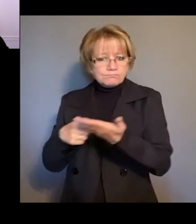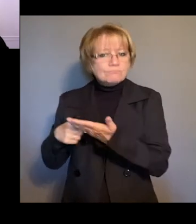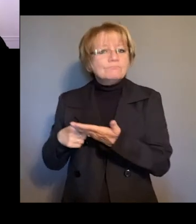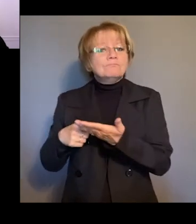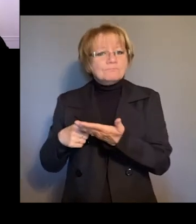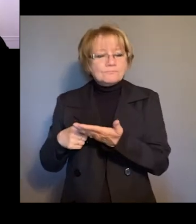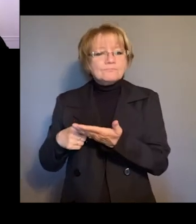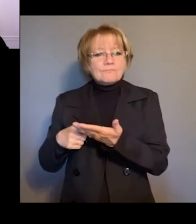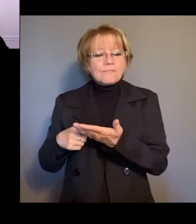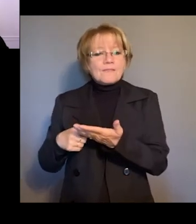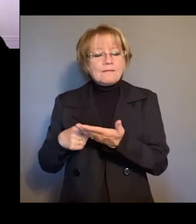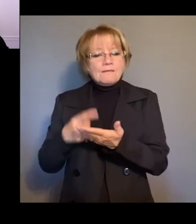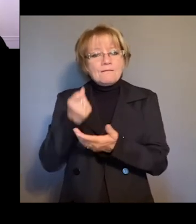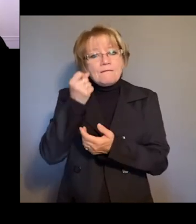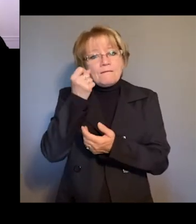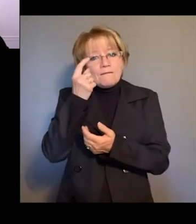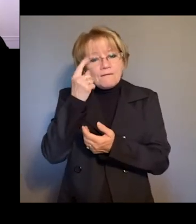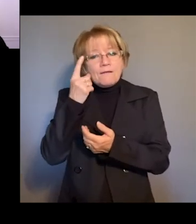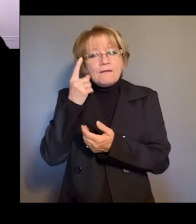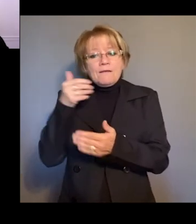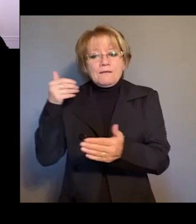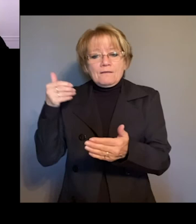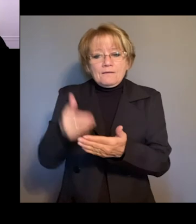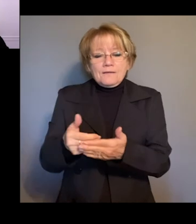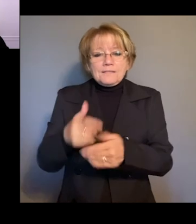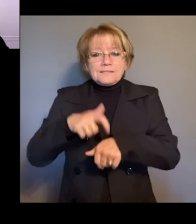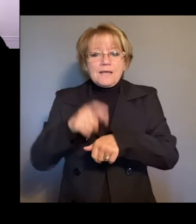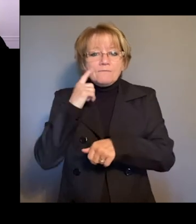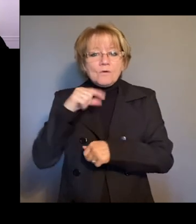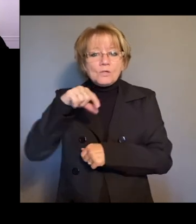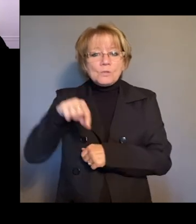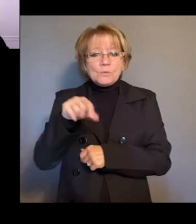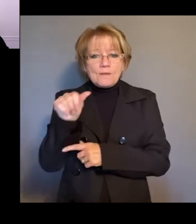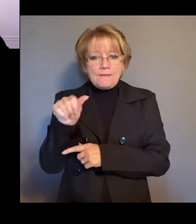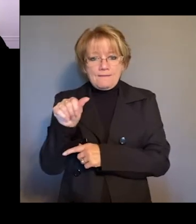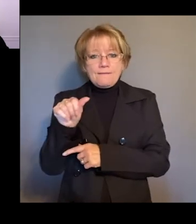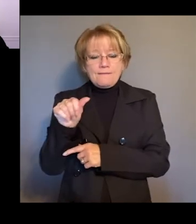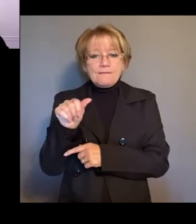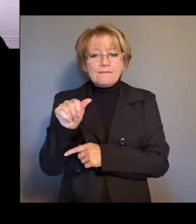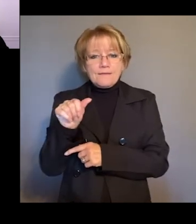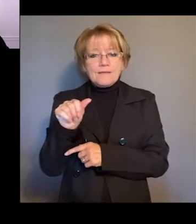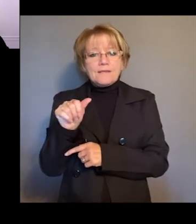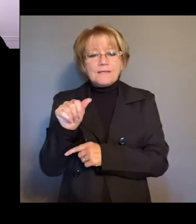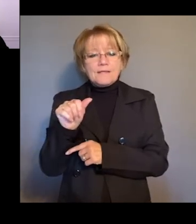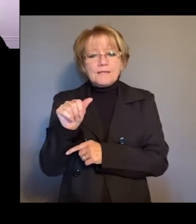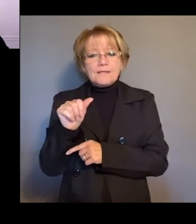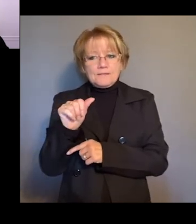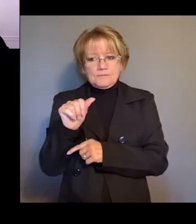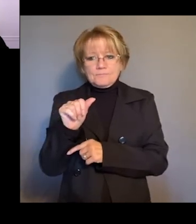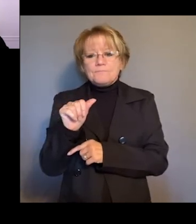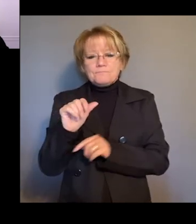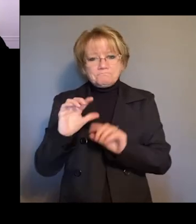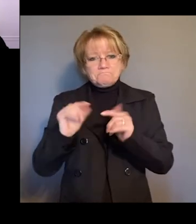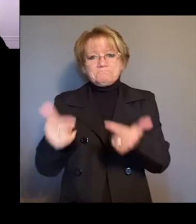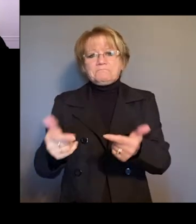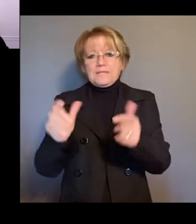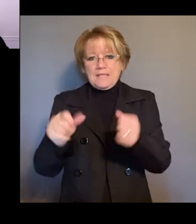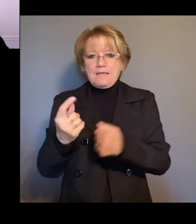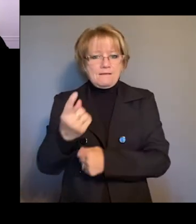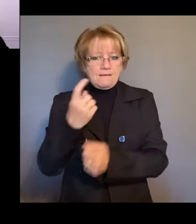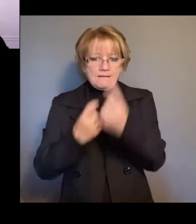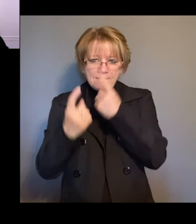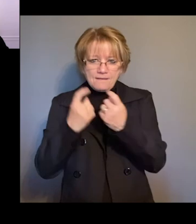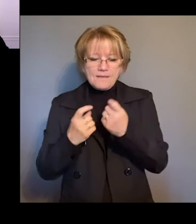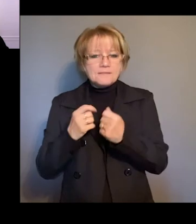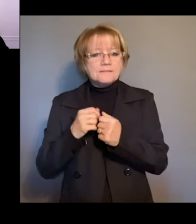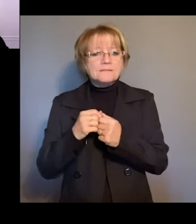also within the space, once we get to the Q&A session at the end here, you're able, if you want to ask questions, and you